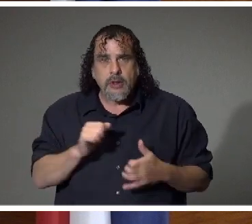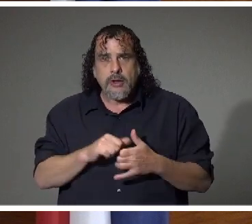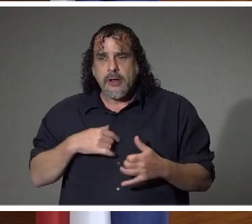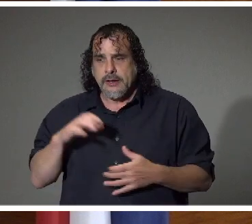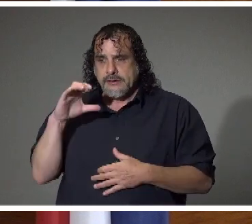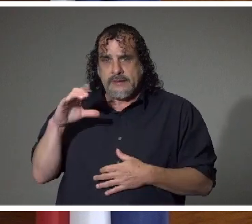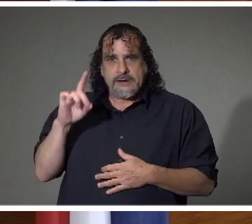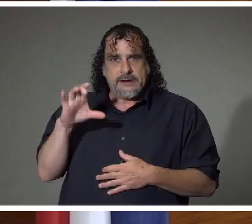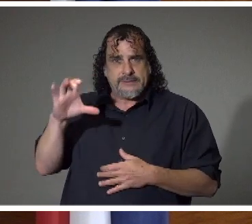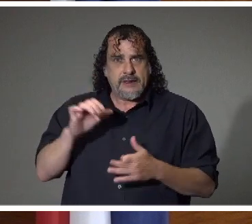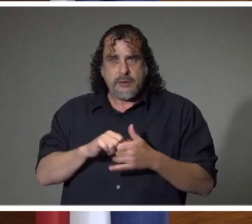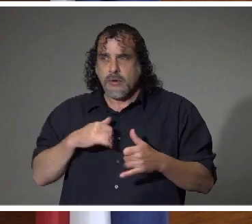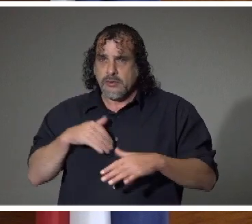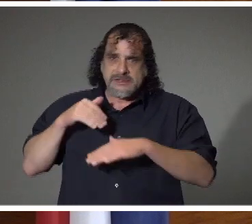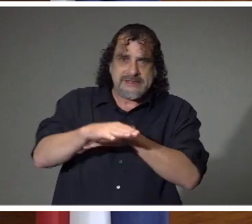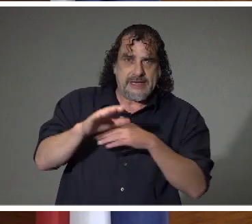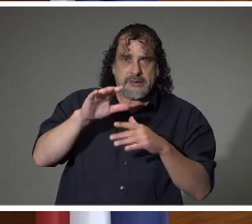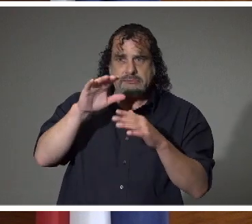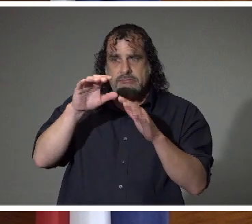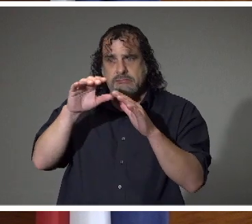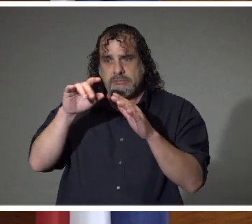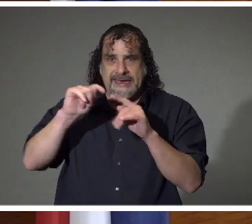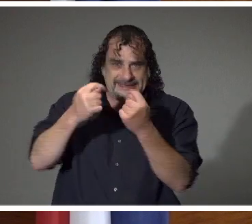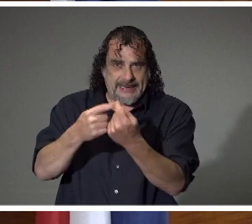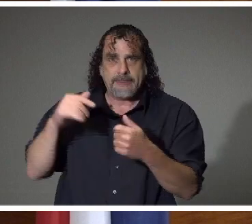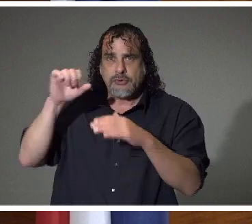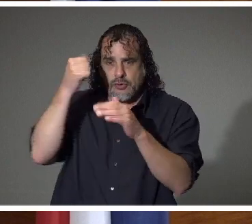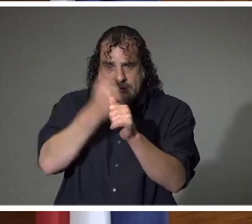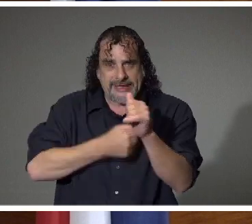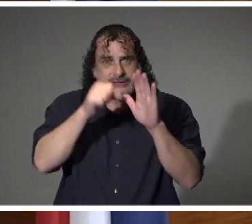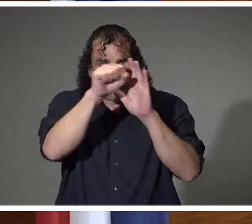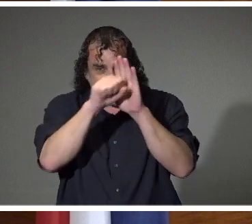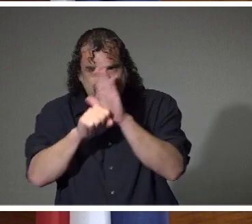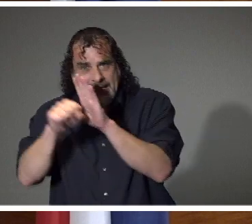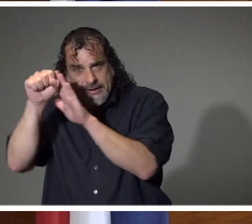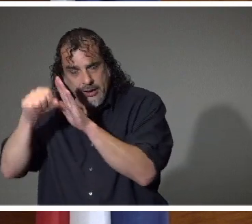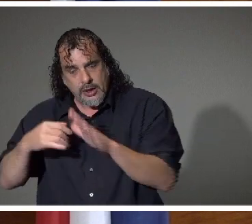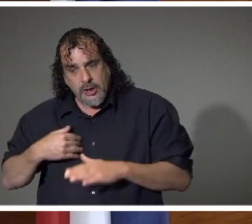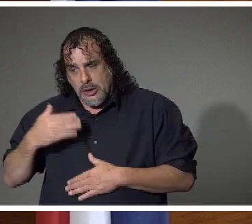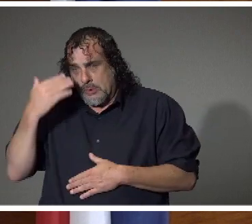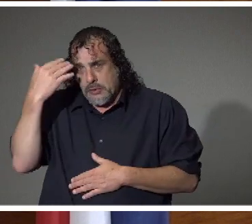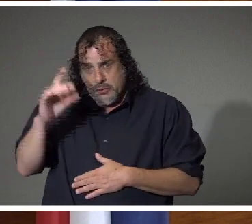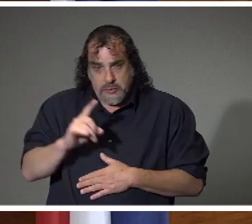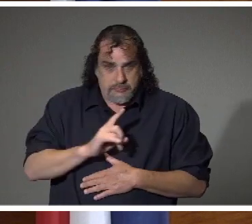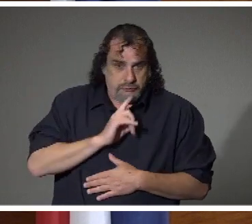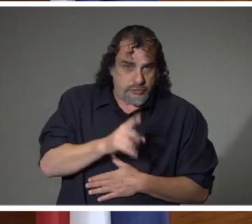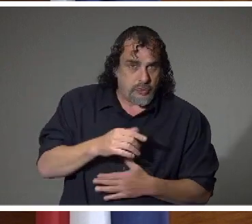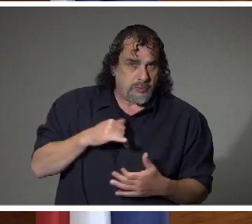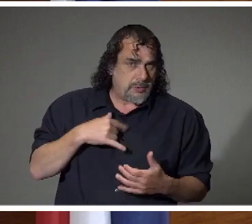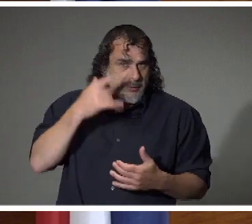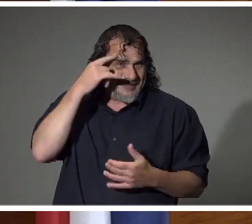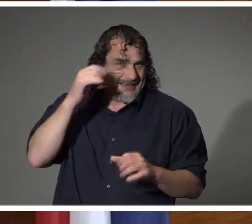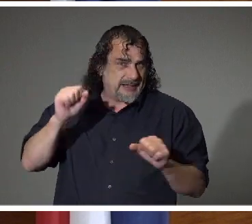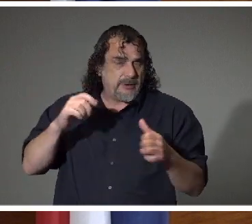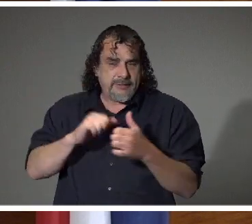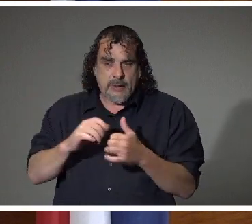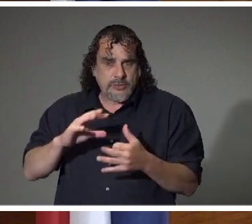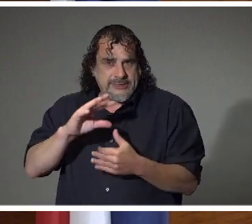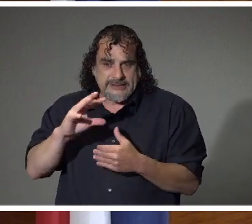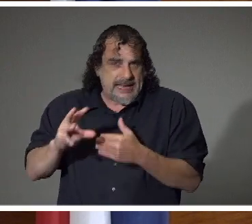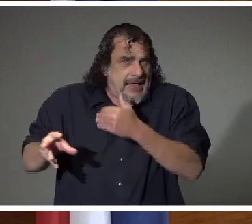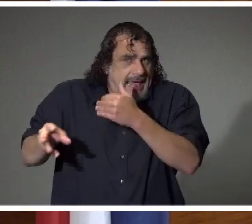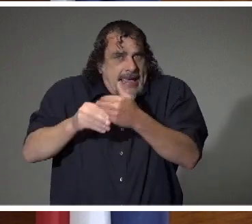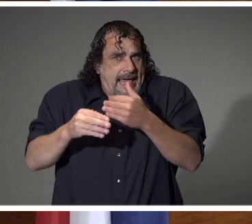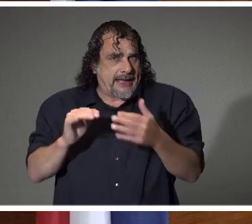as well to all 50 states. We don't know if that's true or not, but we certainly believe that's a possibility, which will simply add capacity and